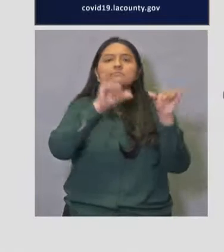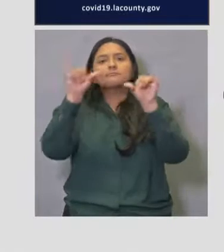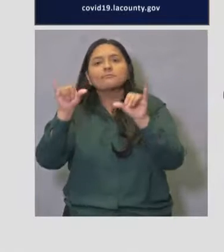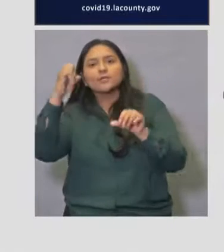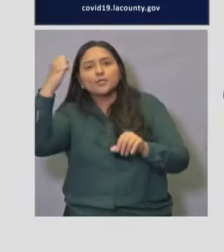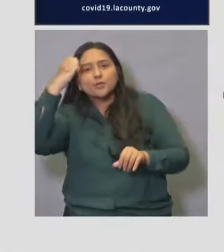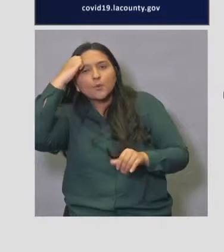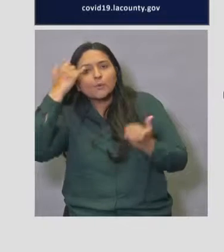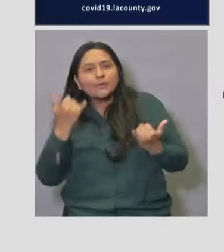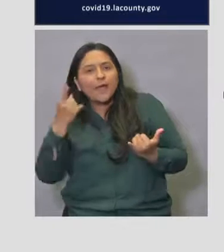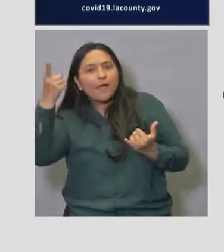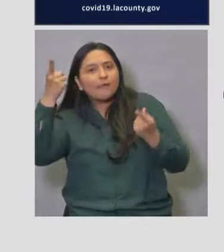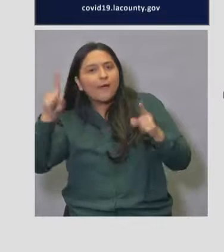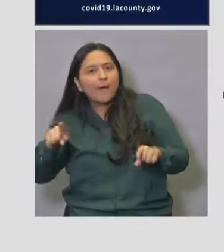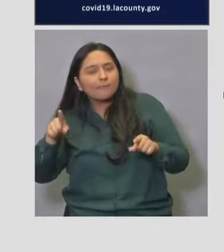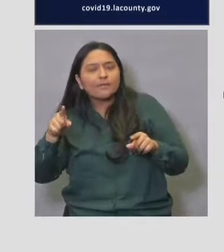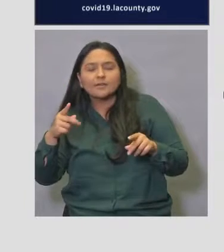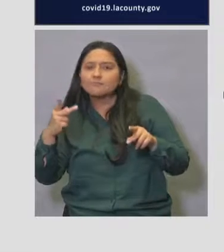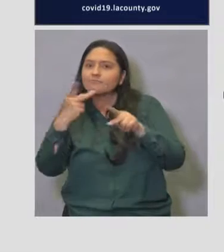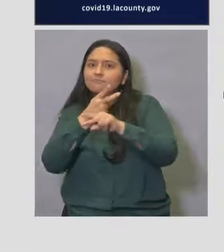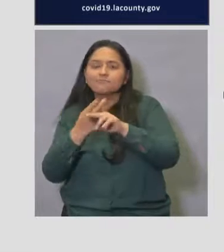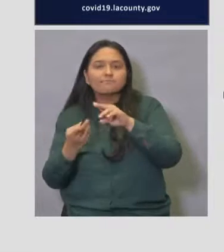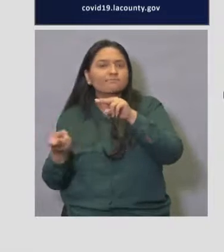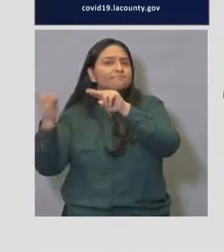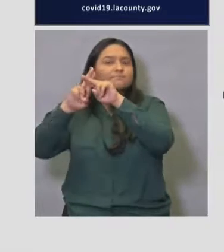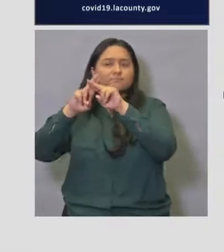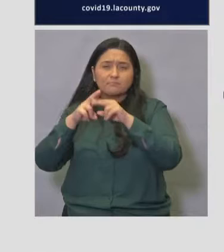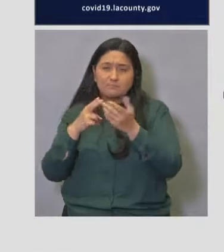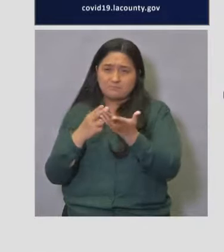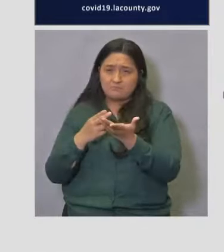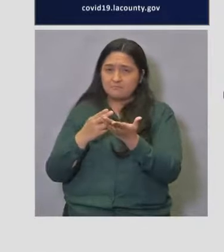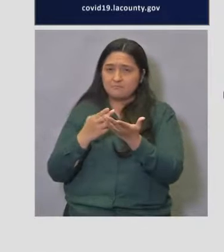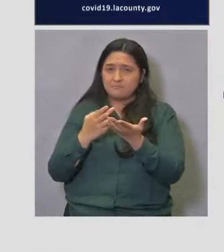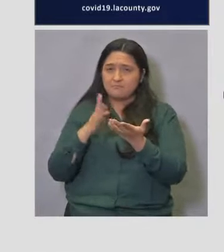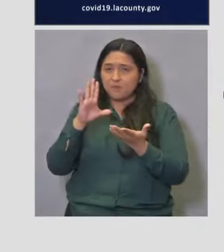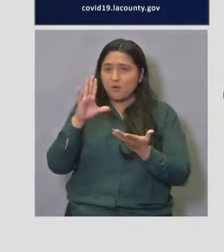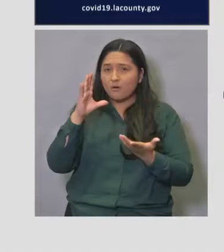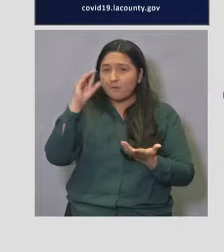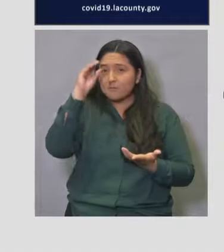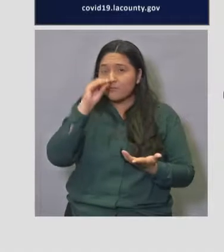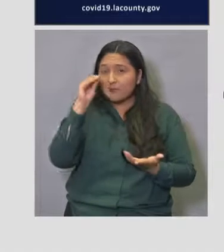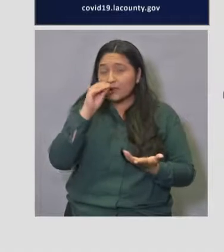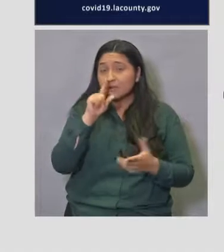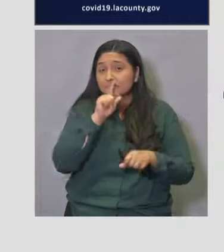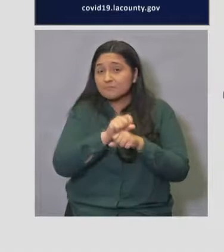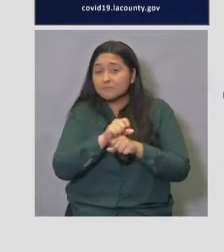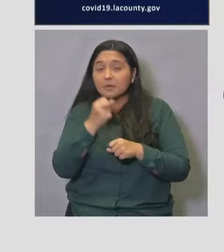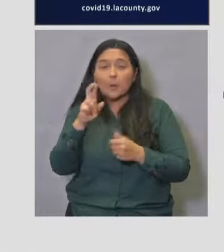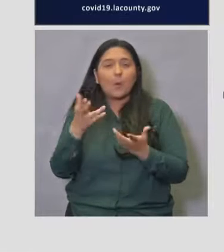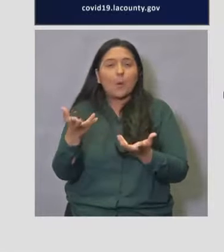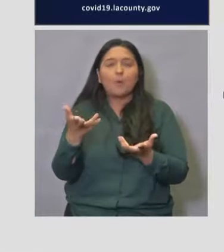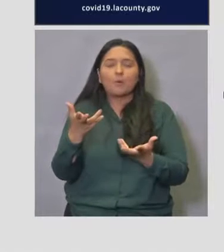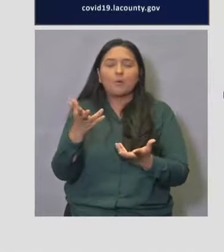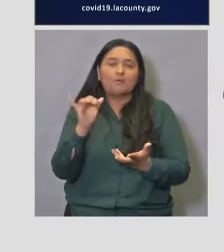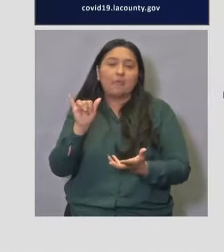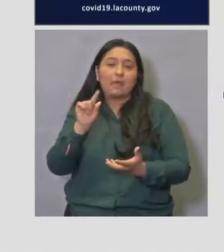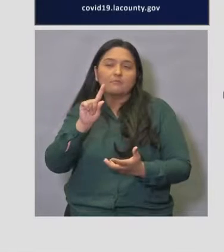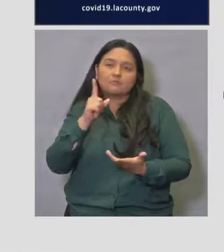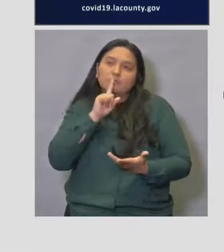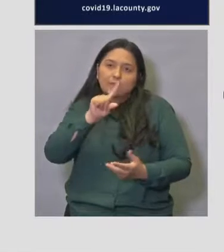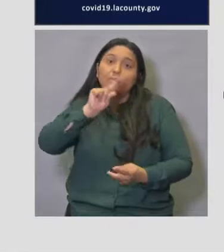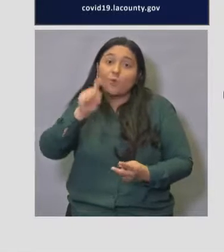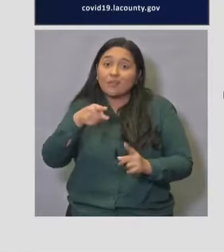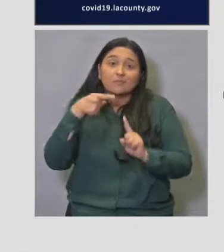right now. Is there any, do you see any truth to that? I mean, so I guess the bottom line with that question is, can